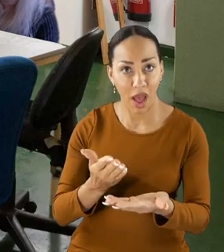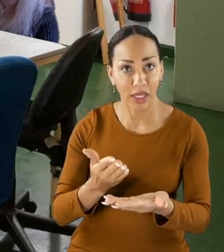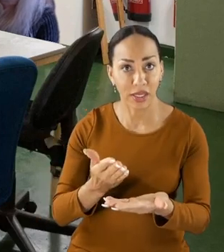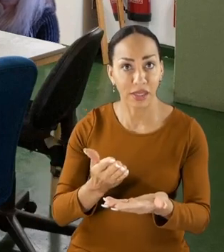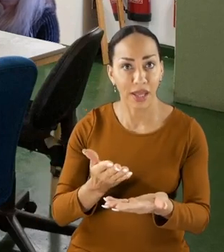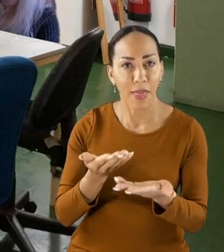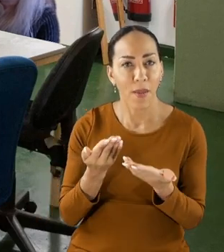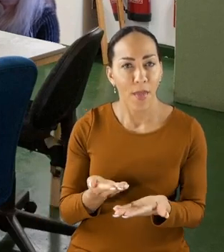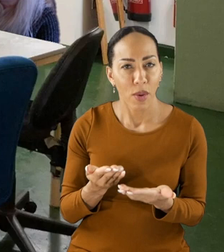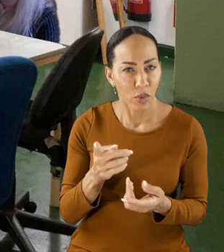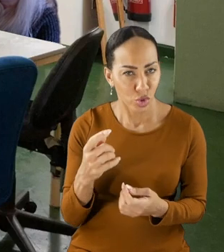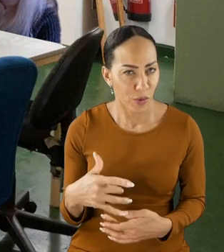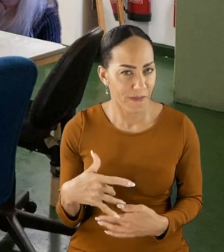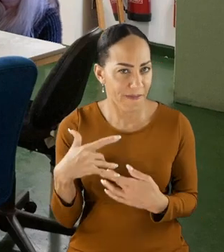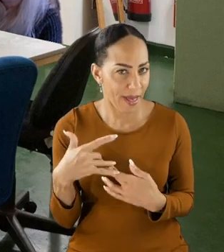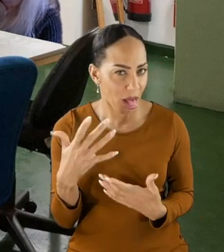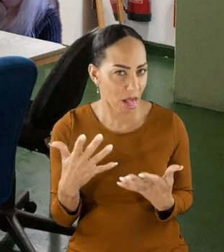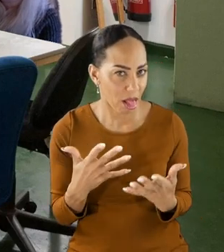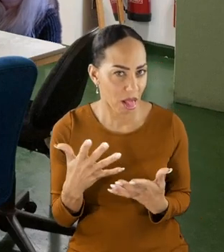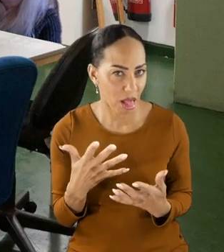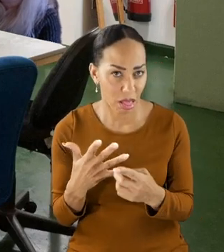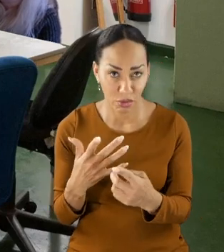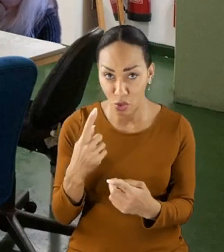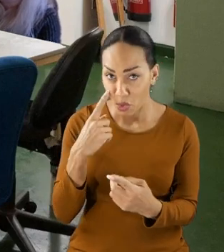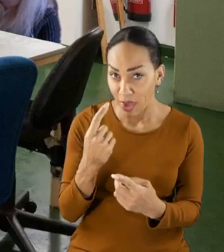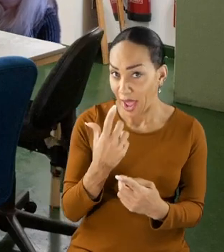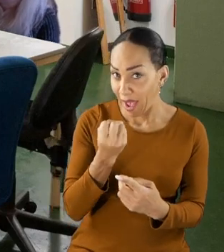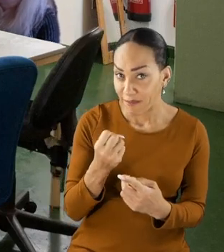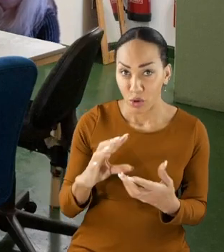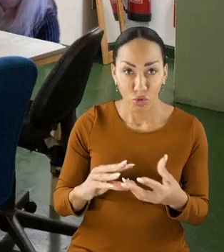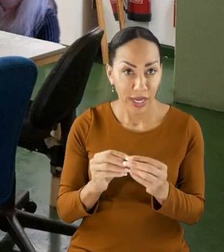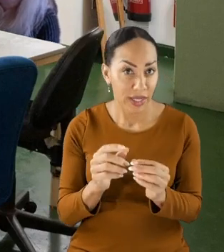provides at the moment, and how you feel about that and the creative potential within that.